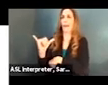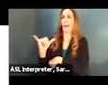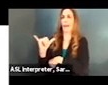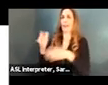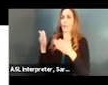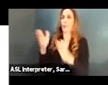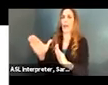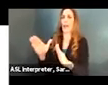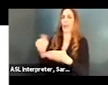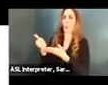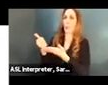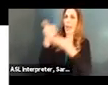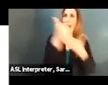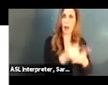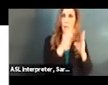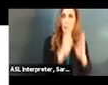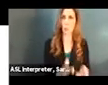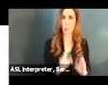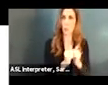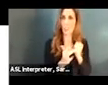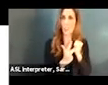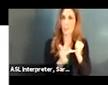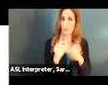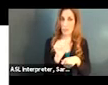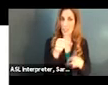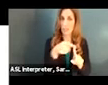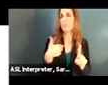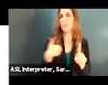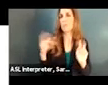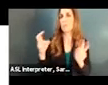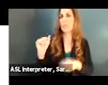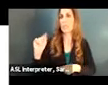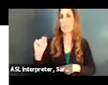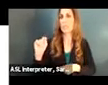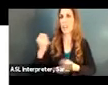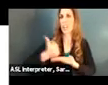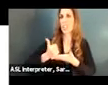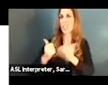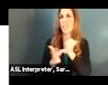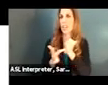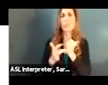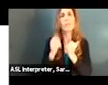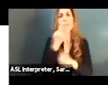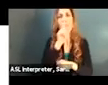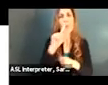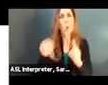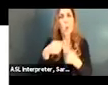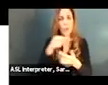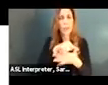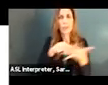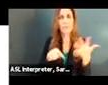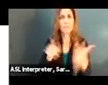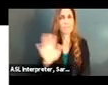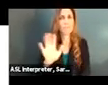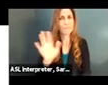a person with a disability, then it is assistive technology. But that's not all that we mean when we say assistive technology.